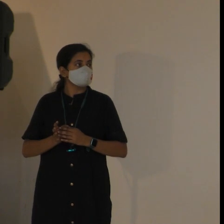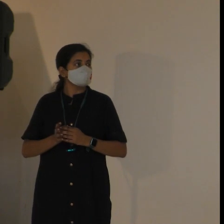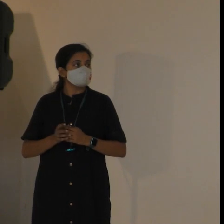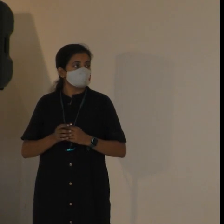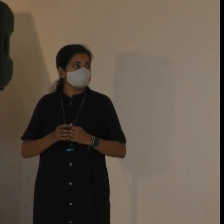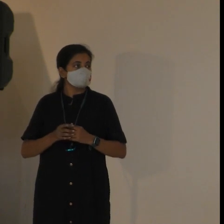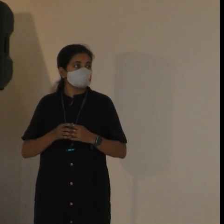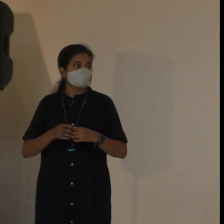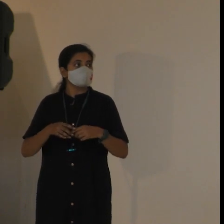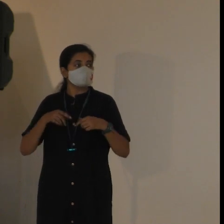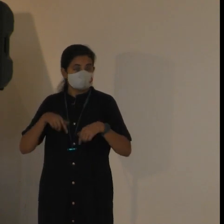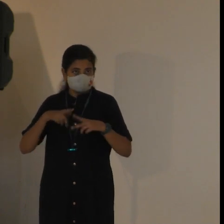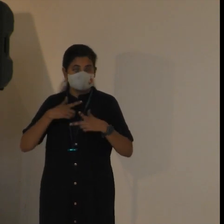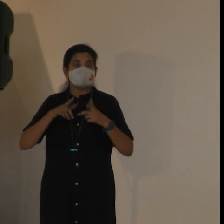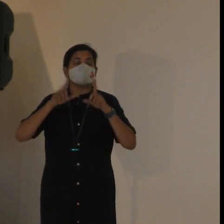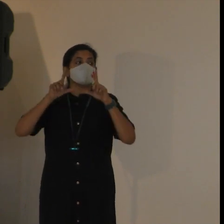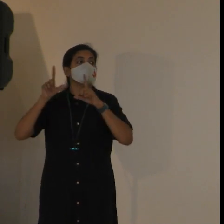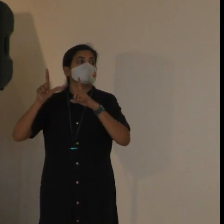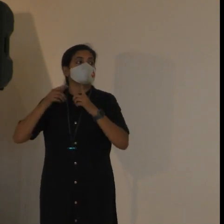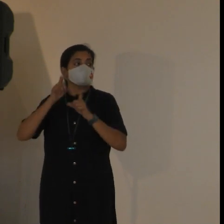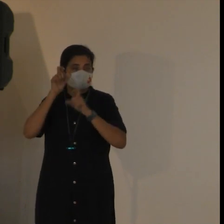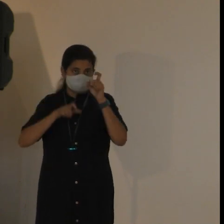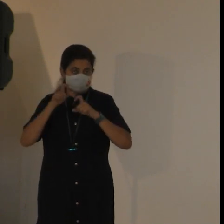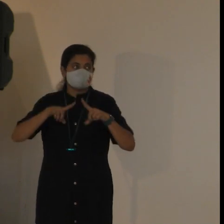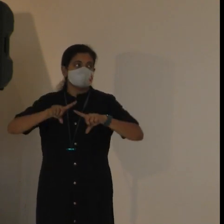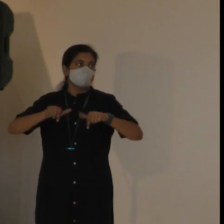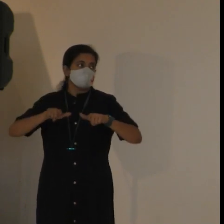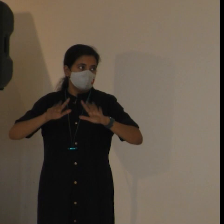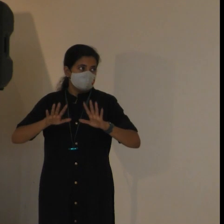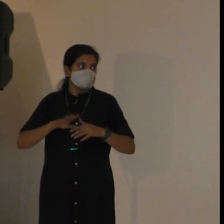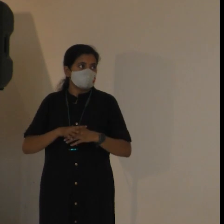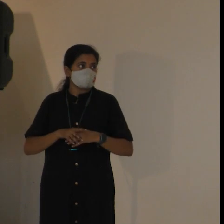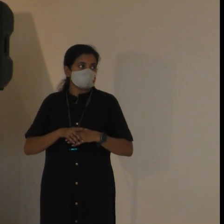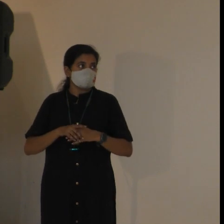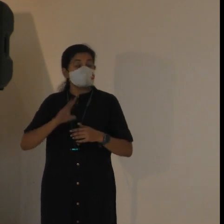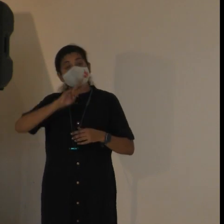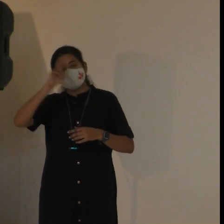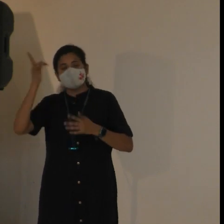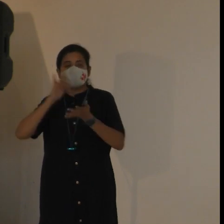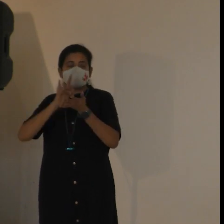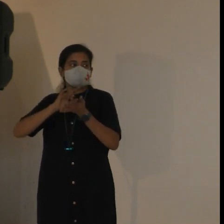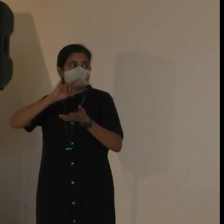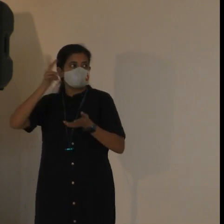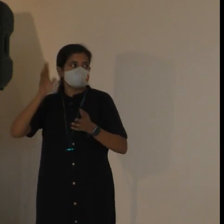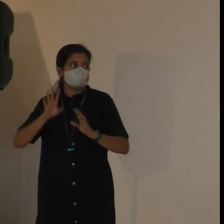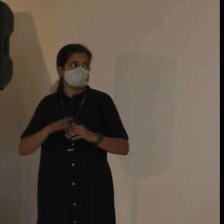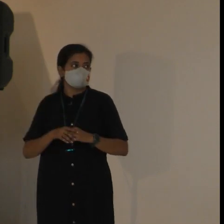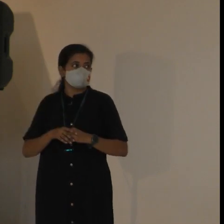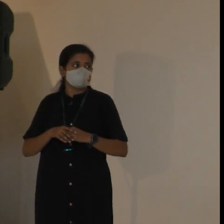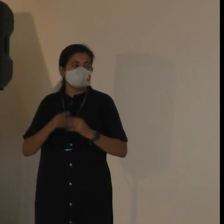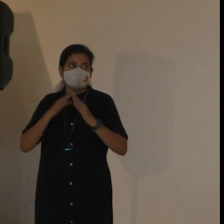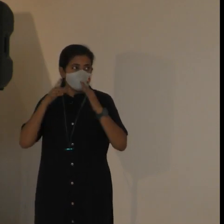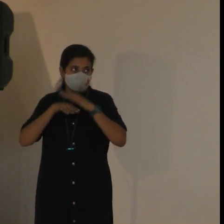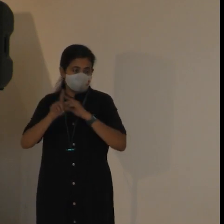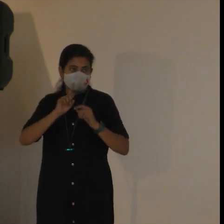We would be remiss to mention the fact that this is an in-person conference in another city, which may or may not be our home